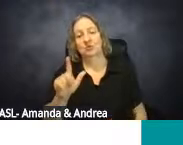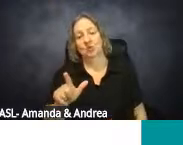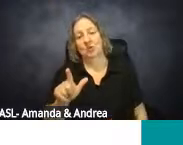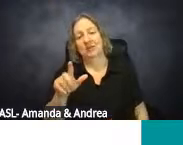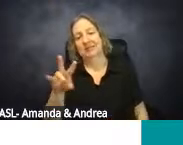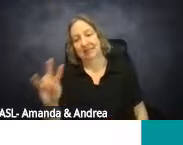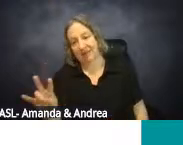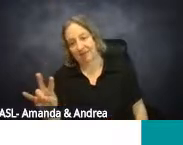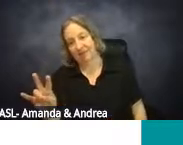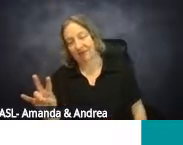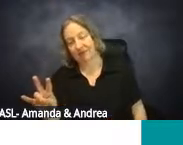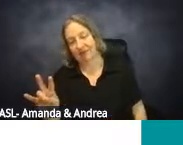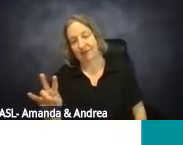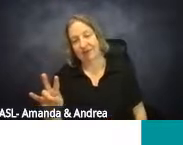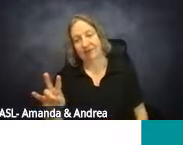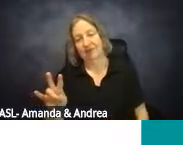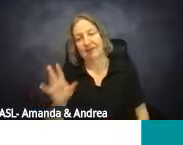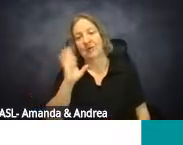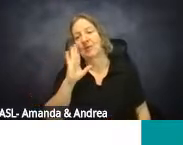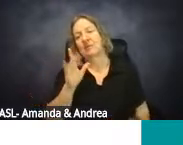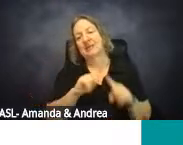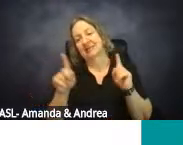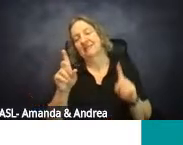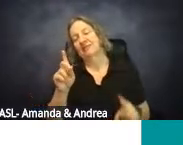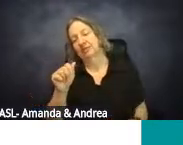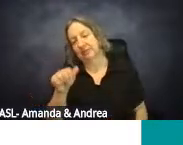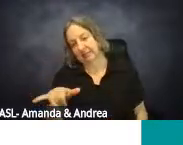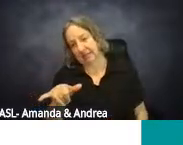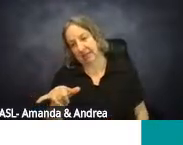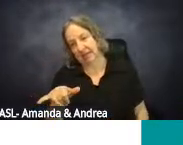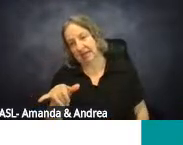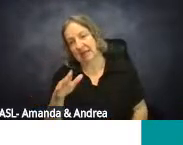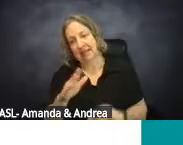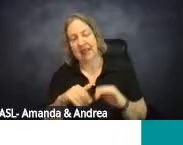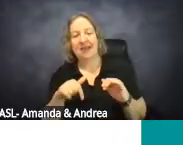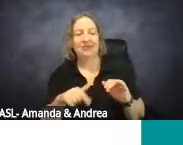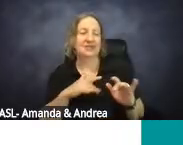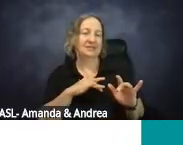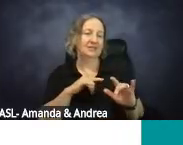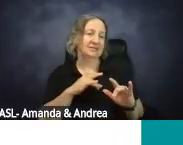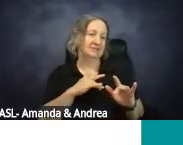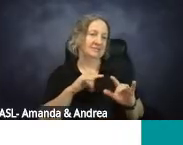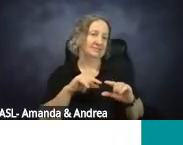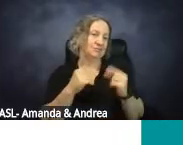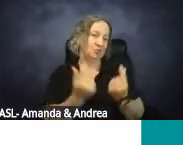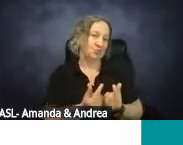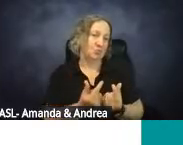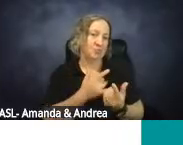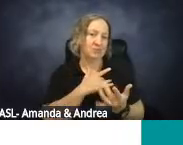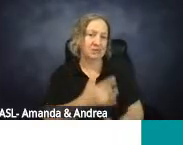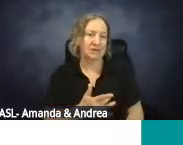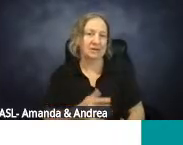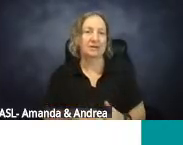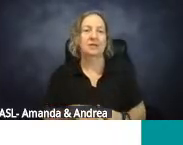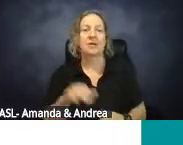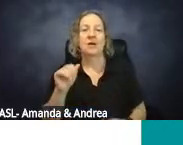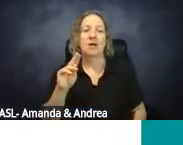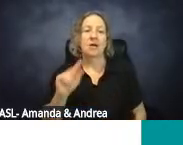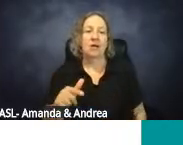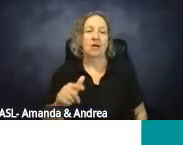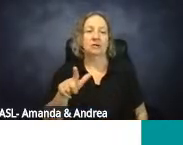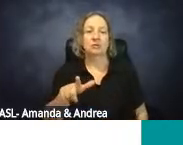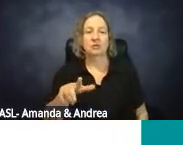So it is going to be a different day than this group often meets. So August